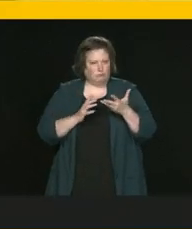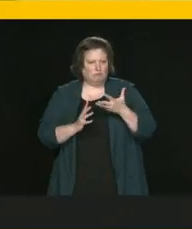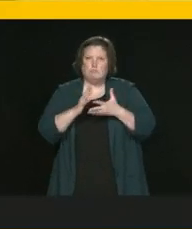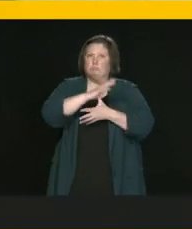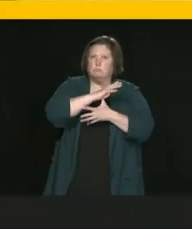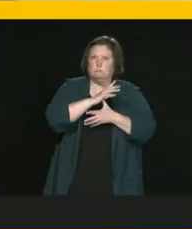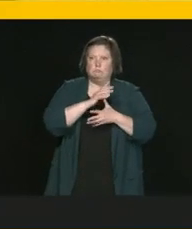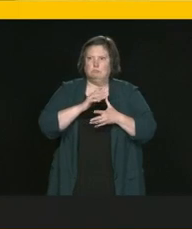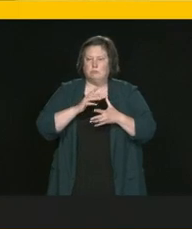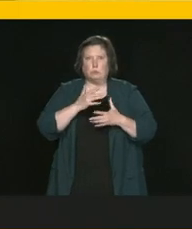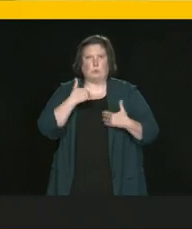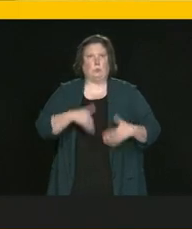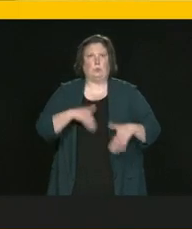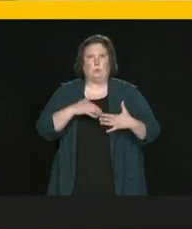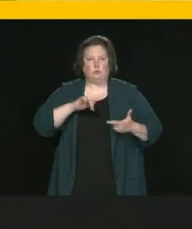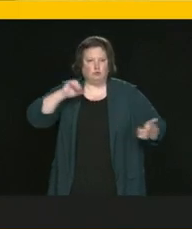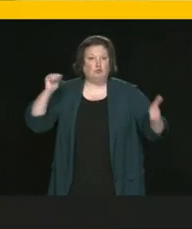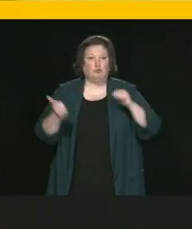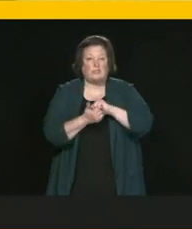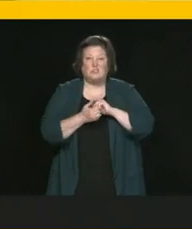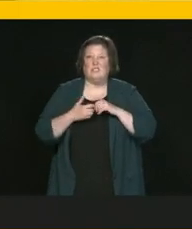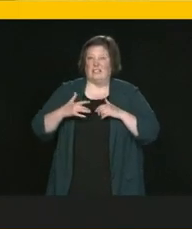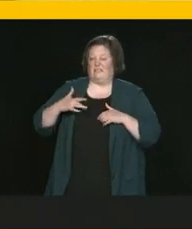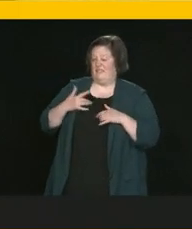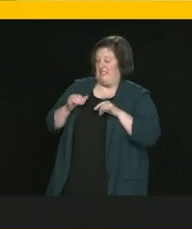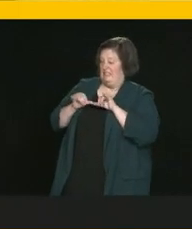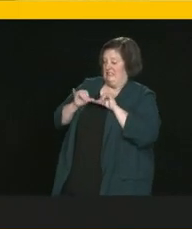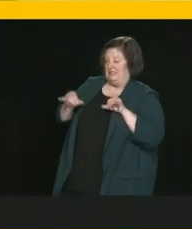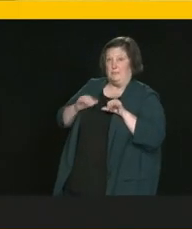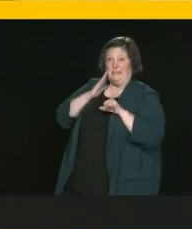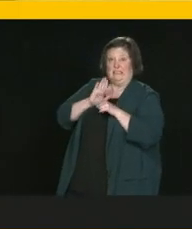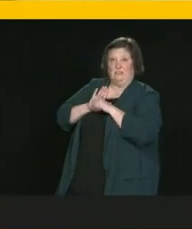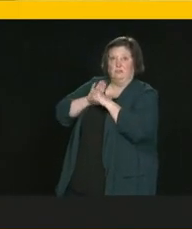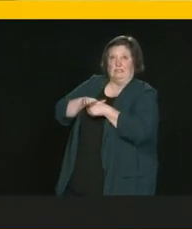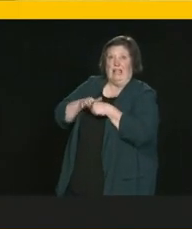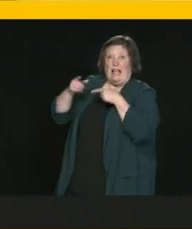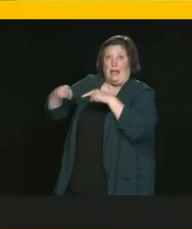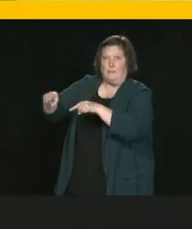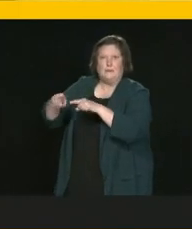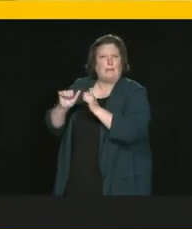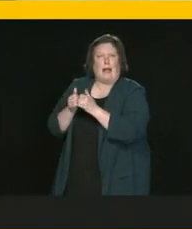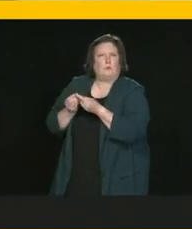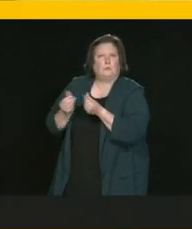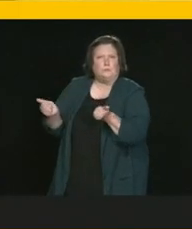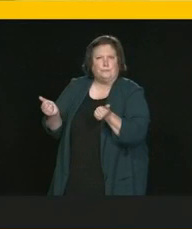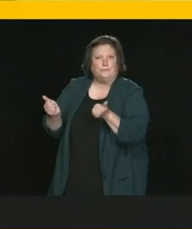to fix the systemic discrimination that continues to exist in our country.